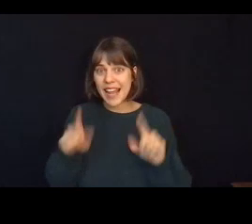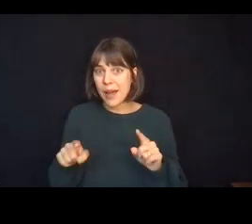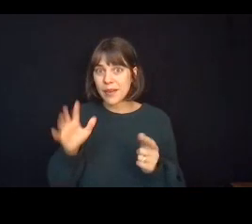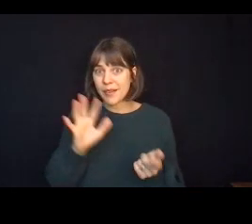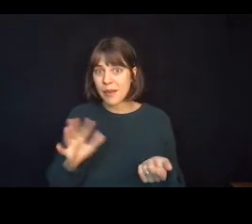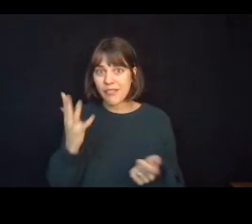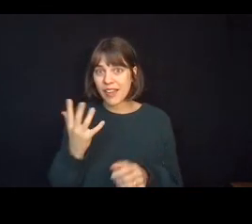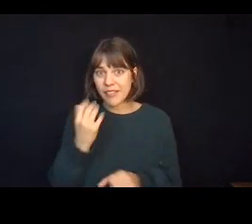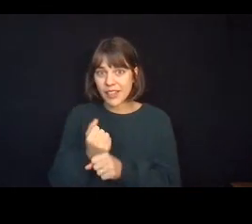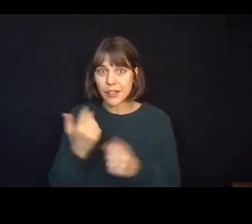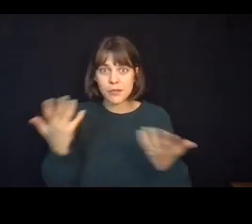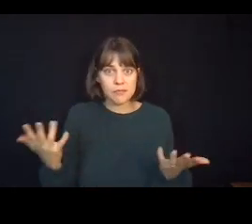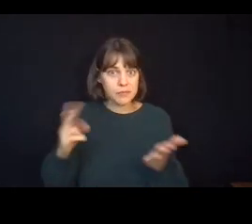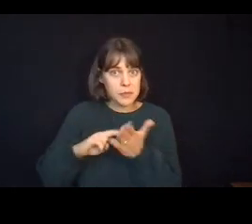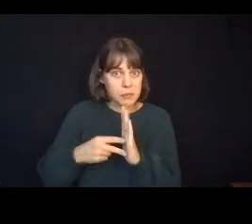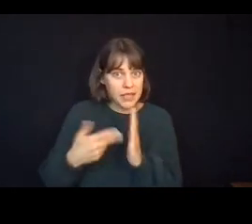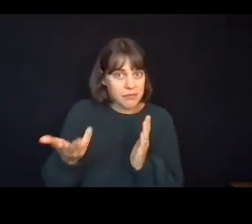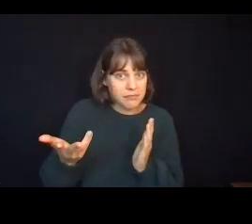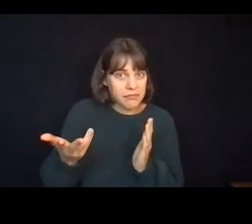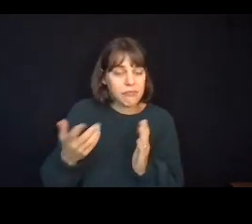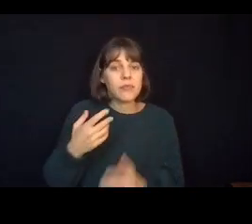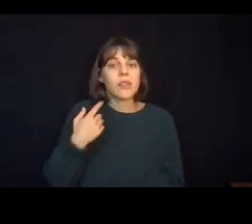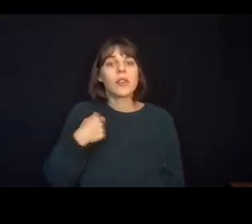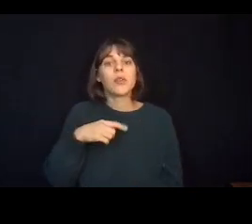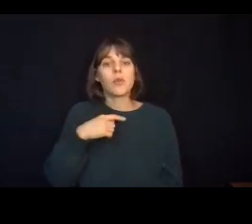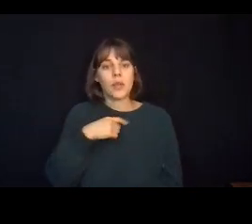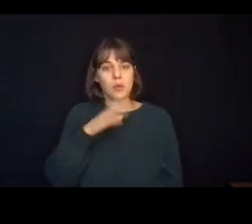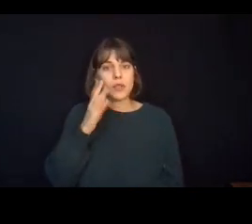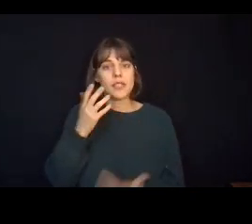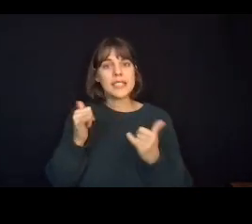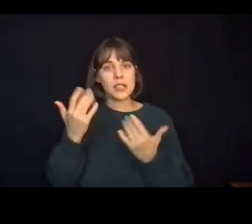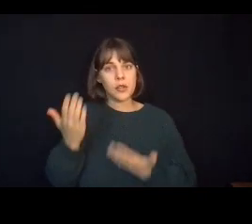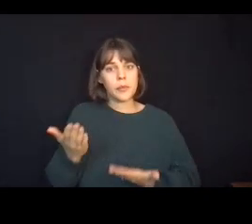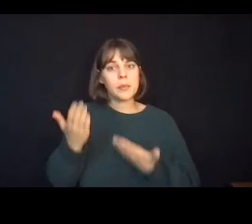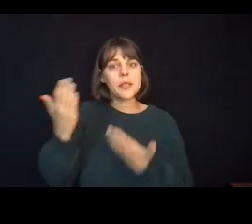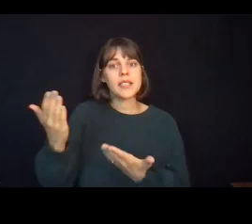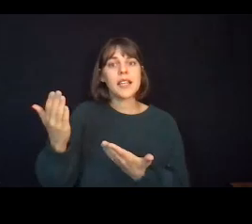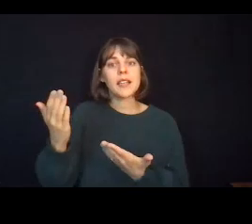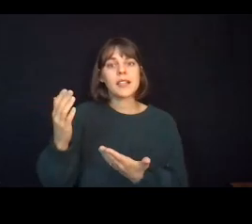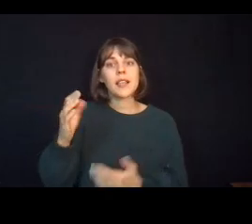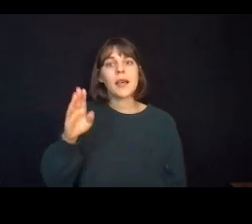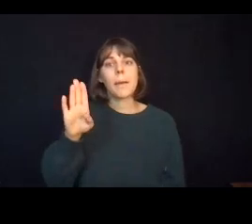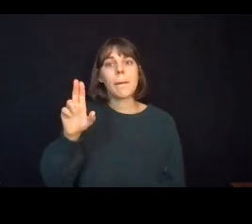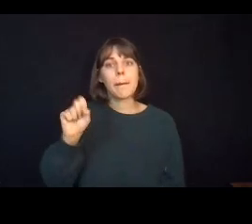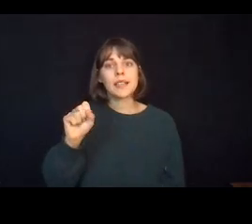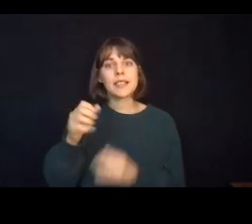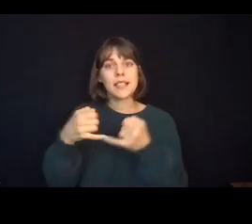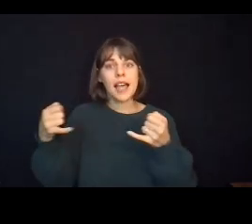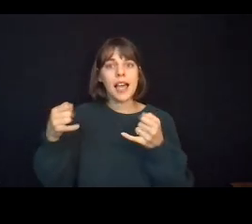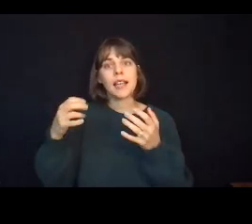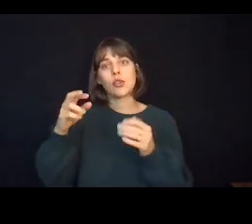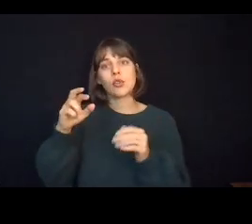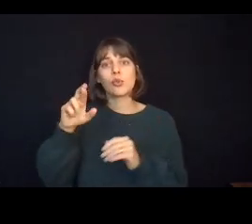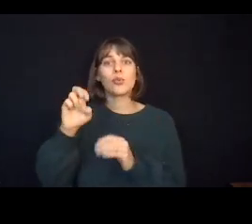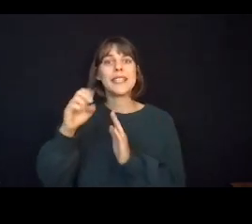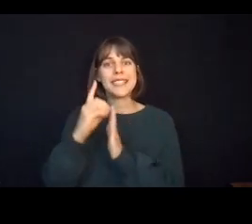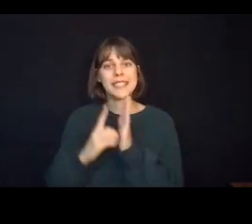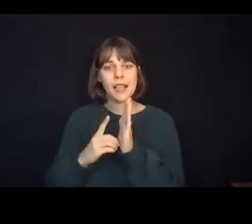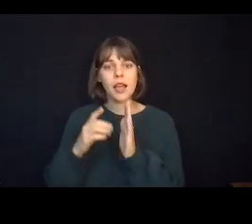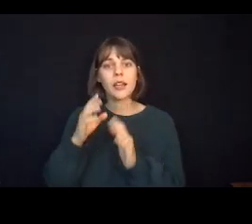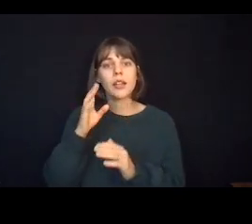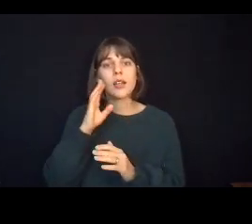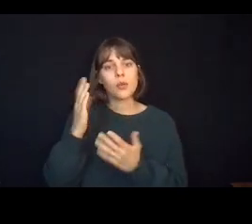We will be bringing to you the bus line redesign, which still factored in about a 3% expansion each year. So what we will do is